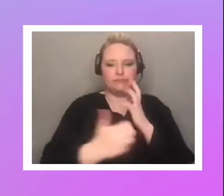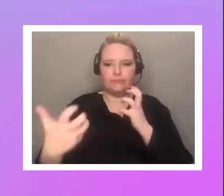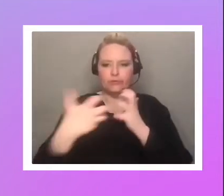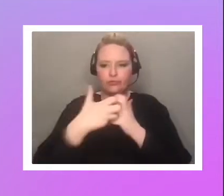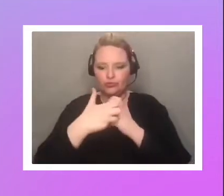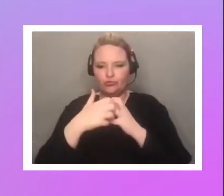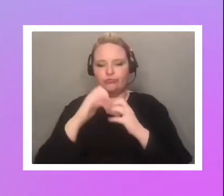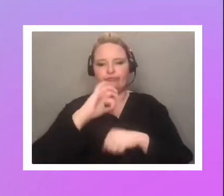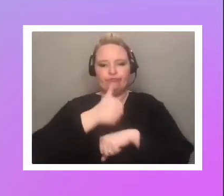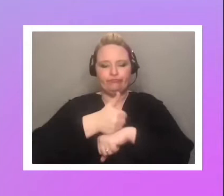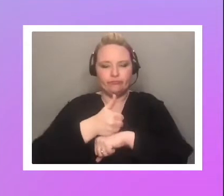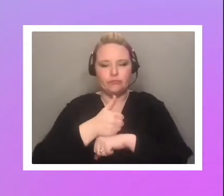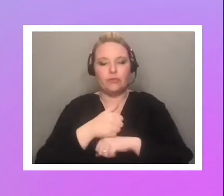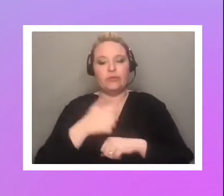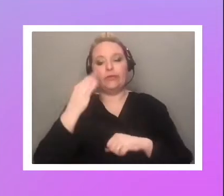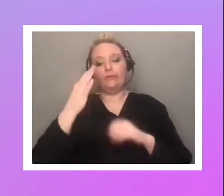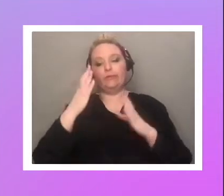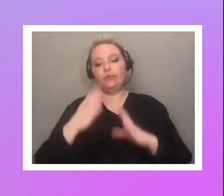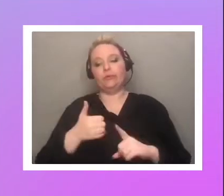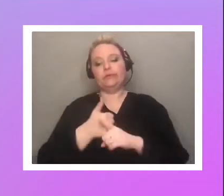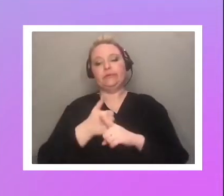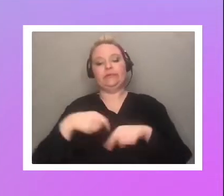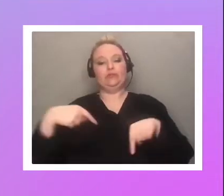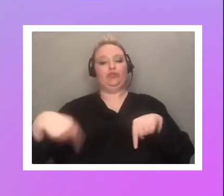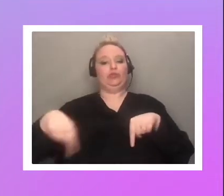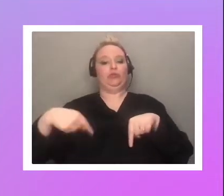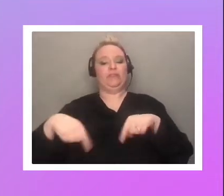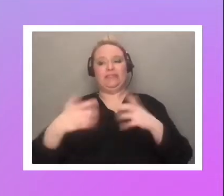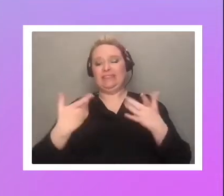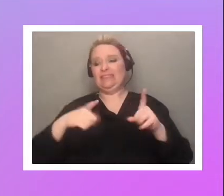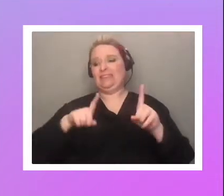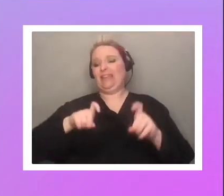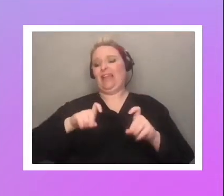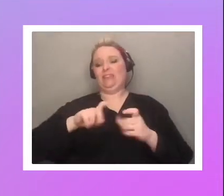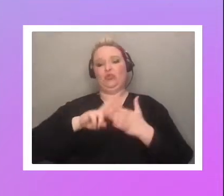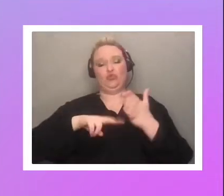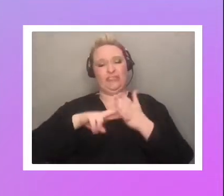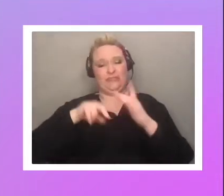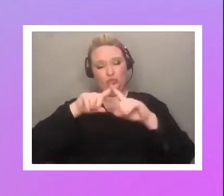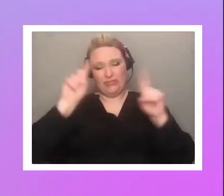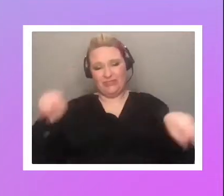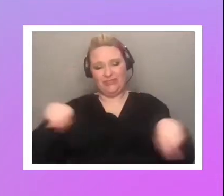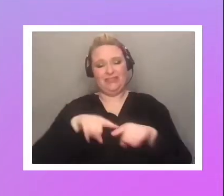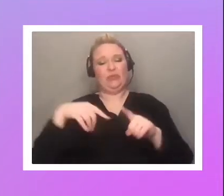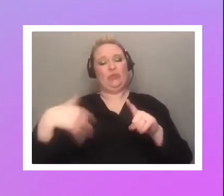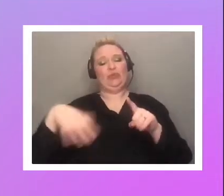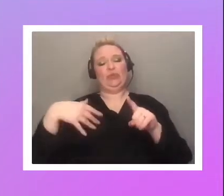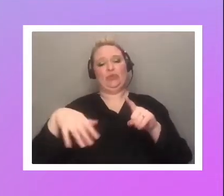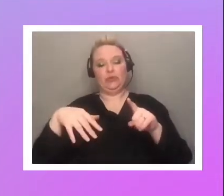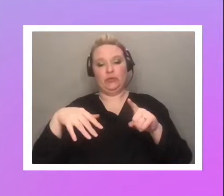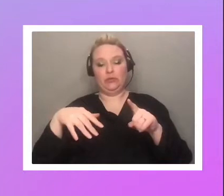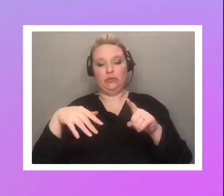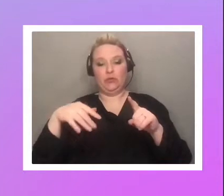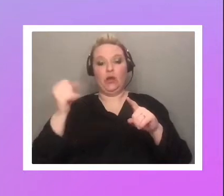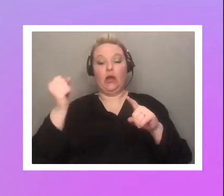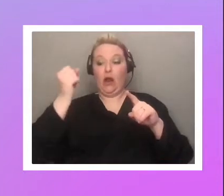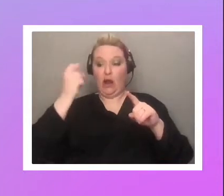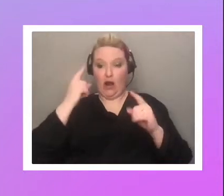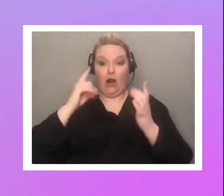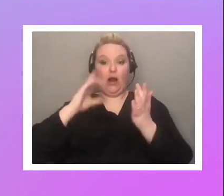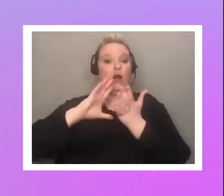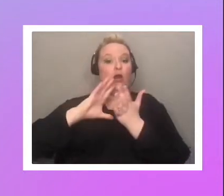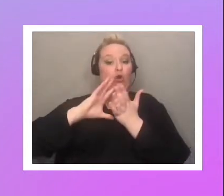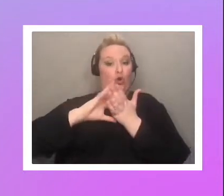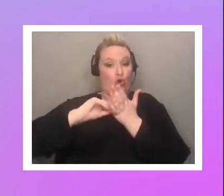someone's apprehensive about testing using a screen reader, then while they're